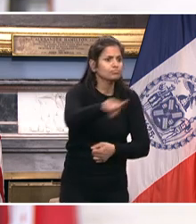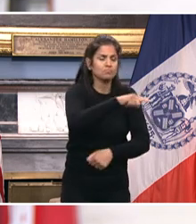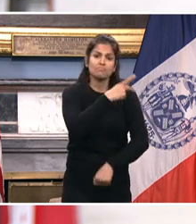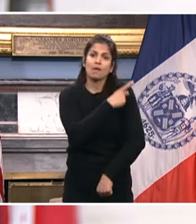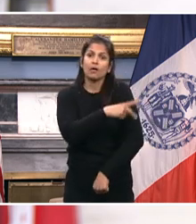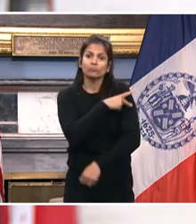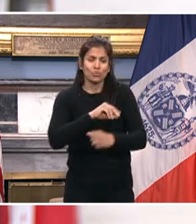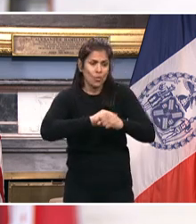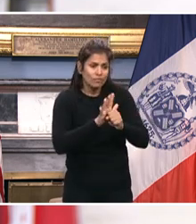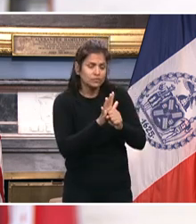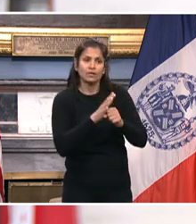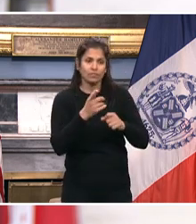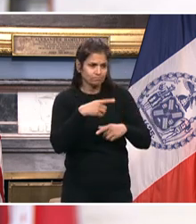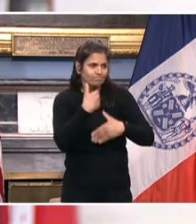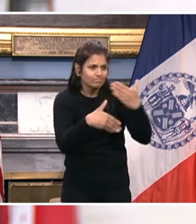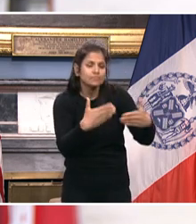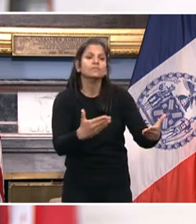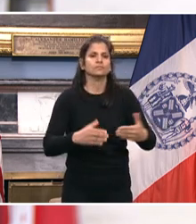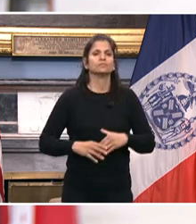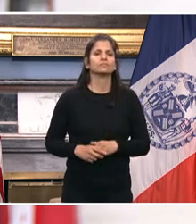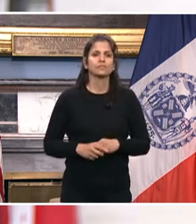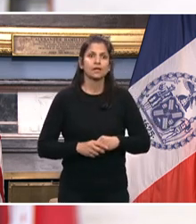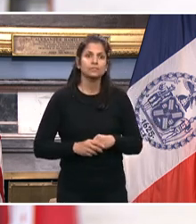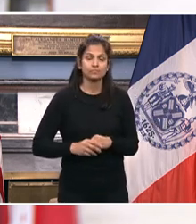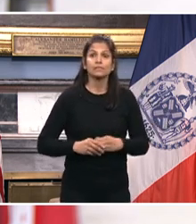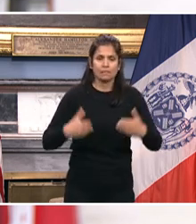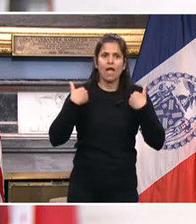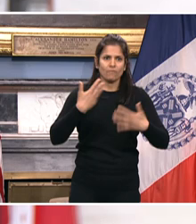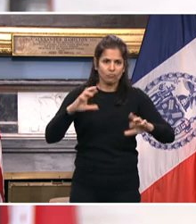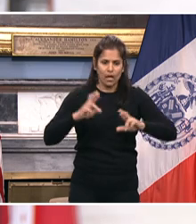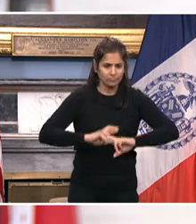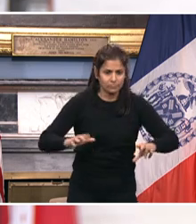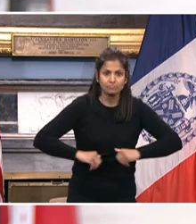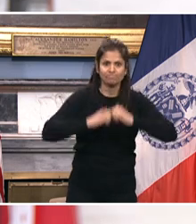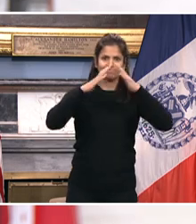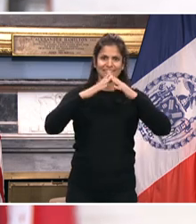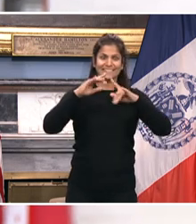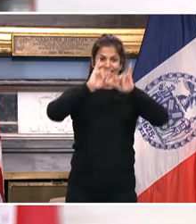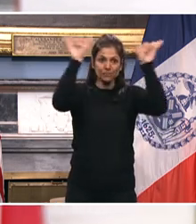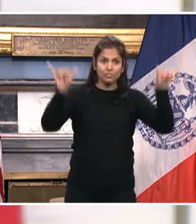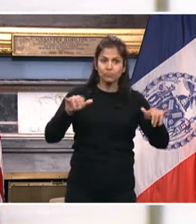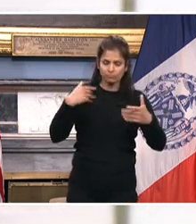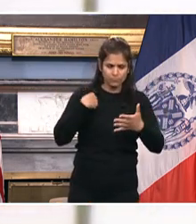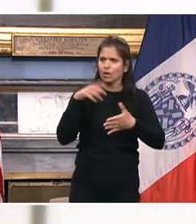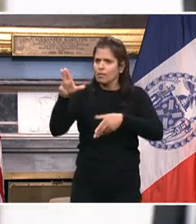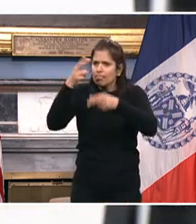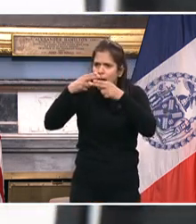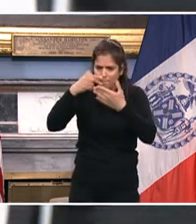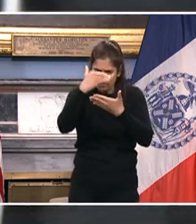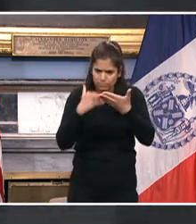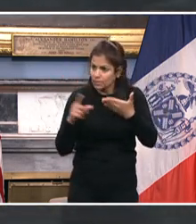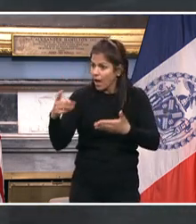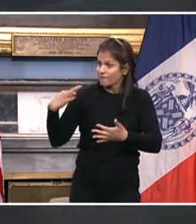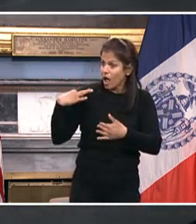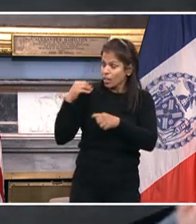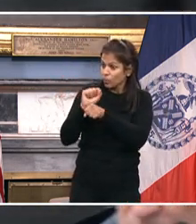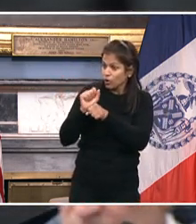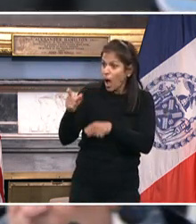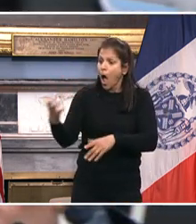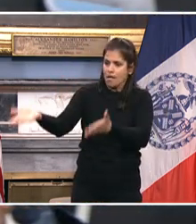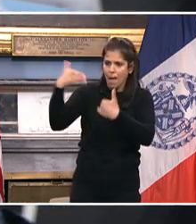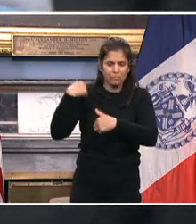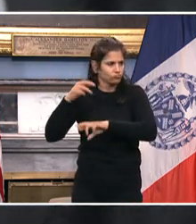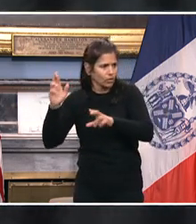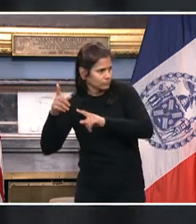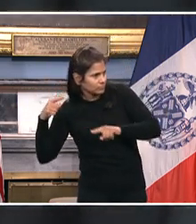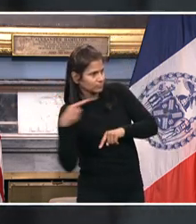basically show their ID and we sign them up. So we've had a lot of success. And the one thing that I'll add is we had a number of